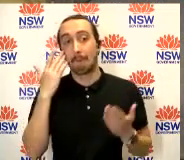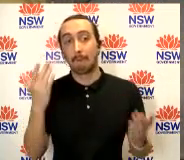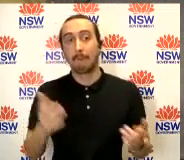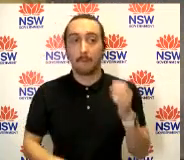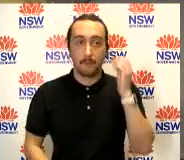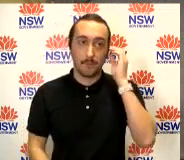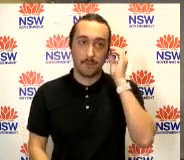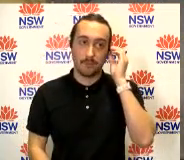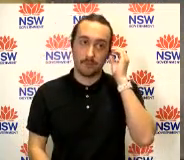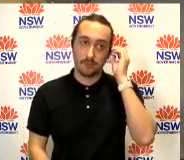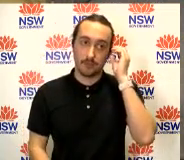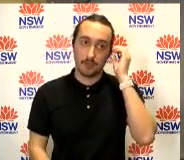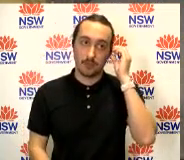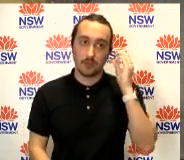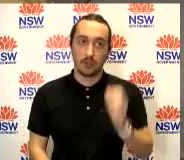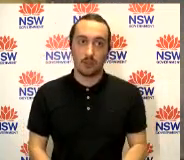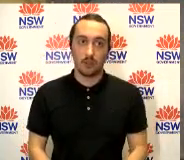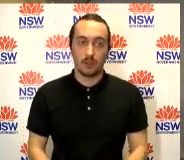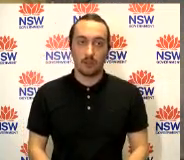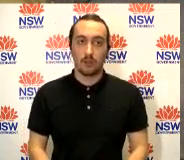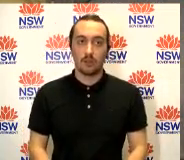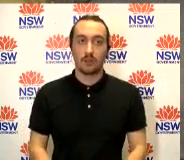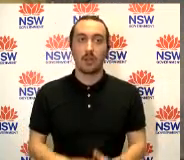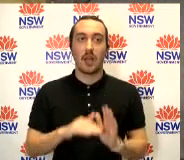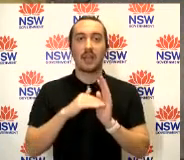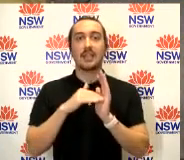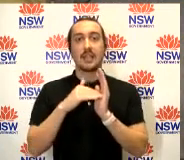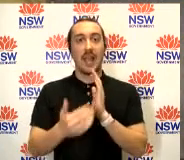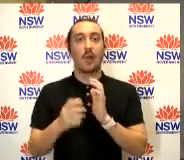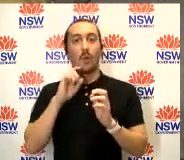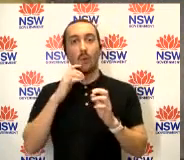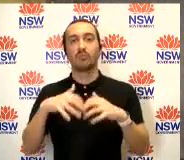that these have been implemented at discretion of businesses. So